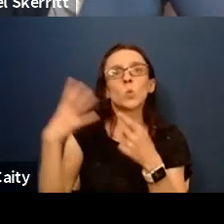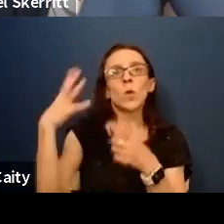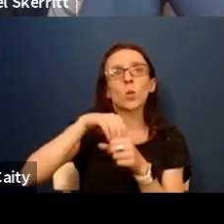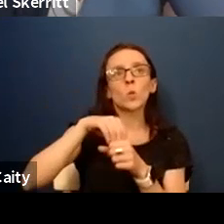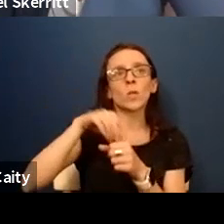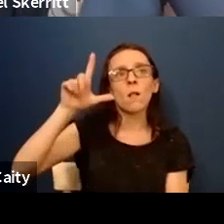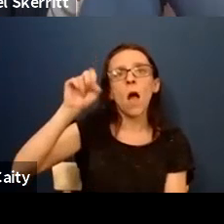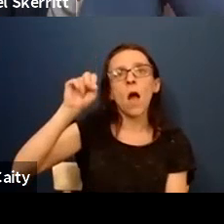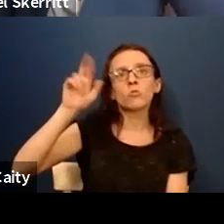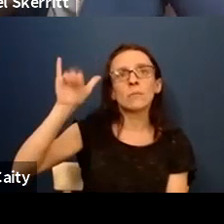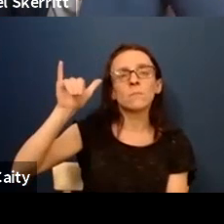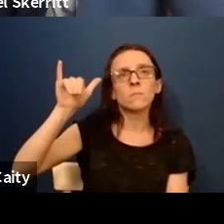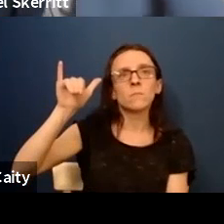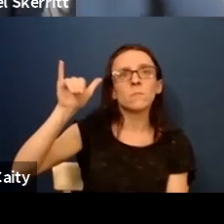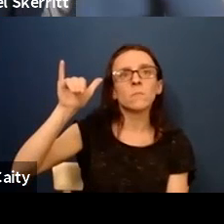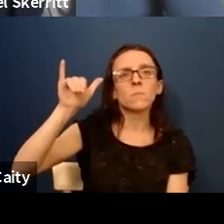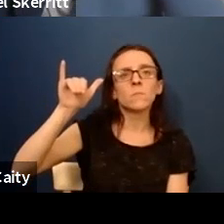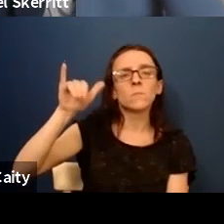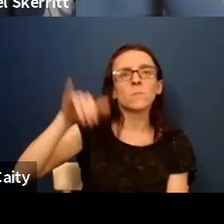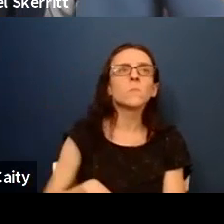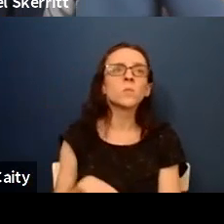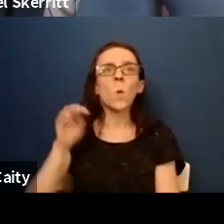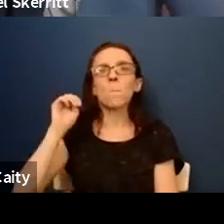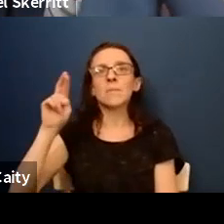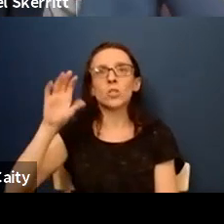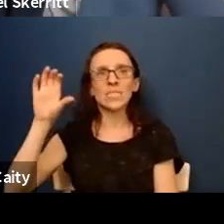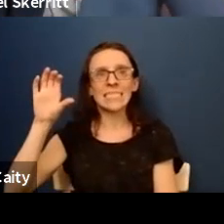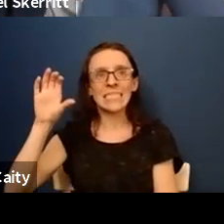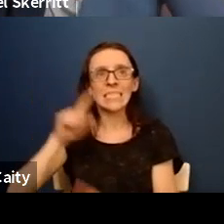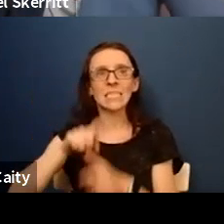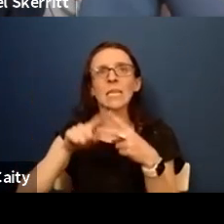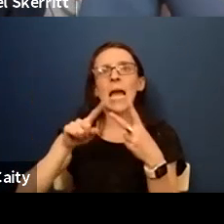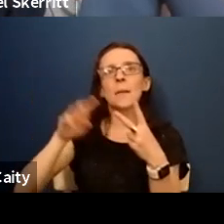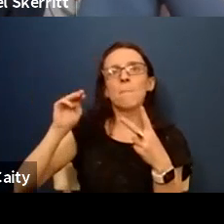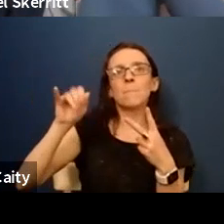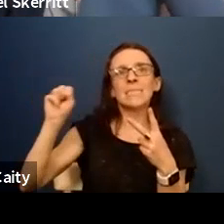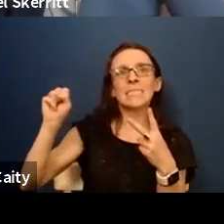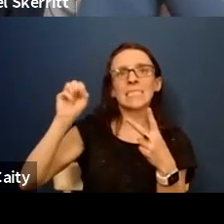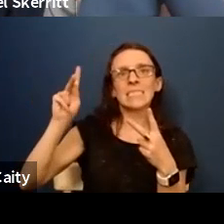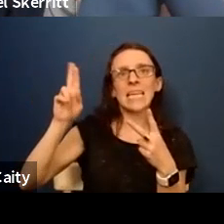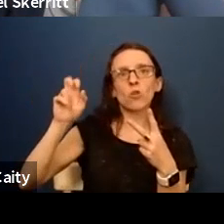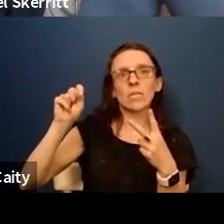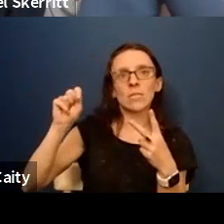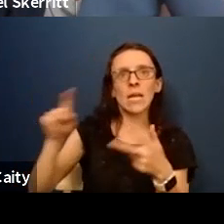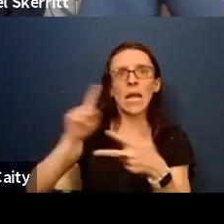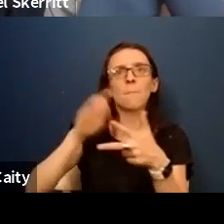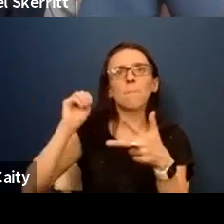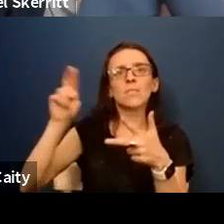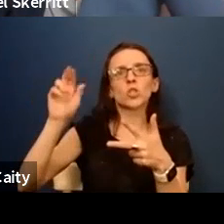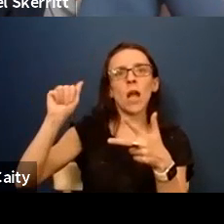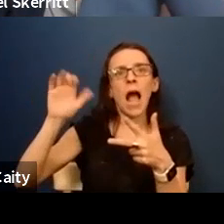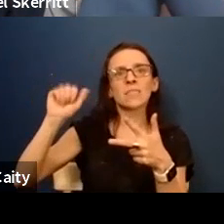as part of that conversation? So Mr. Compton-Passos and Ms. Garrett object. and Mr. Acevedo